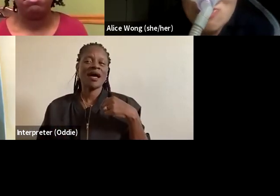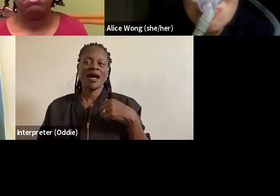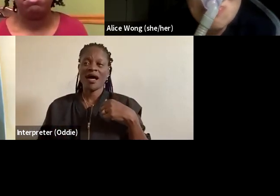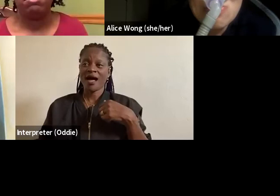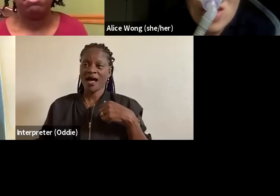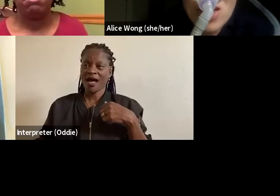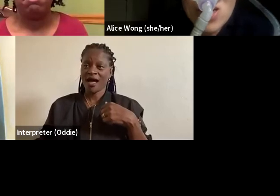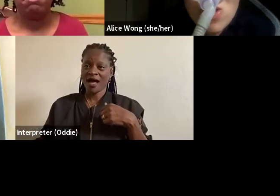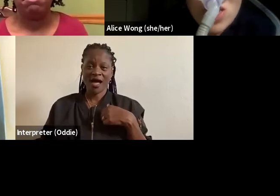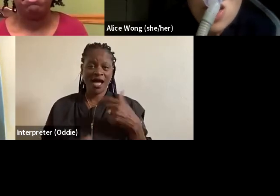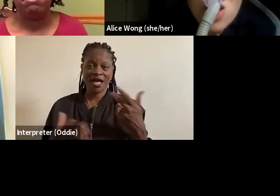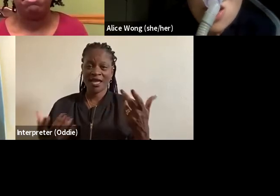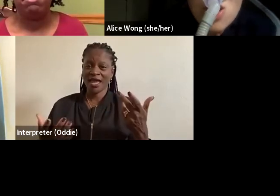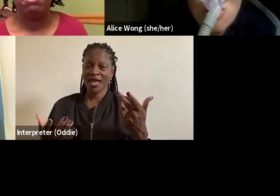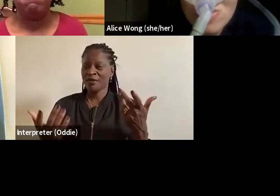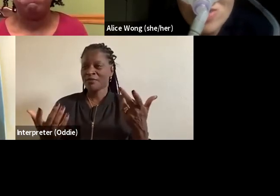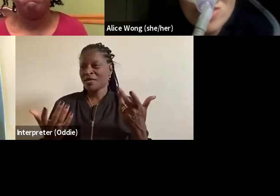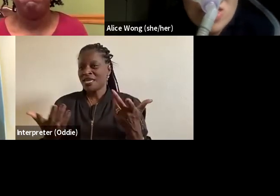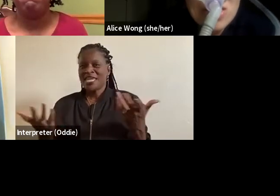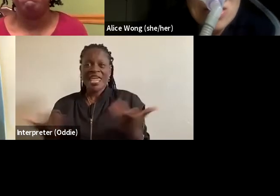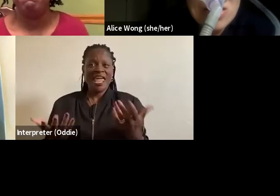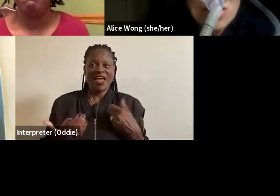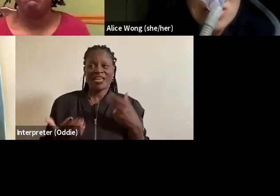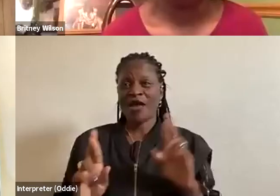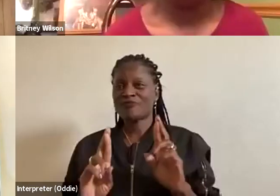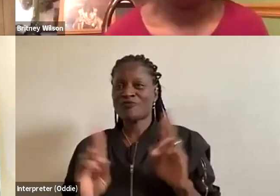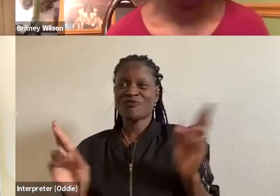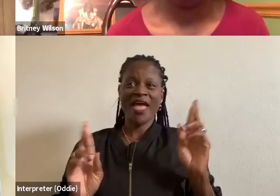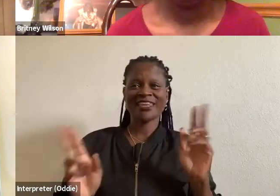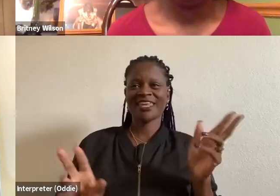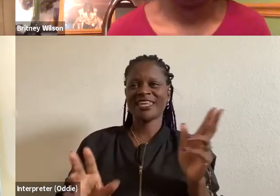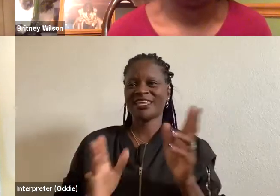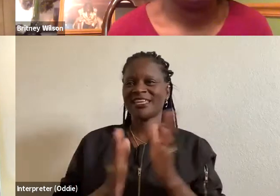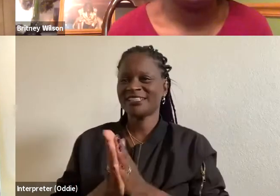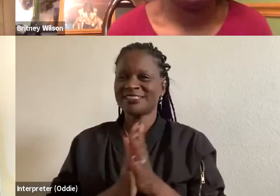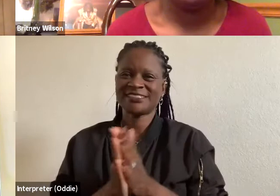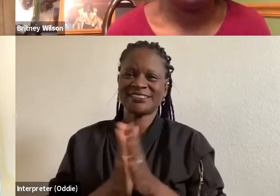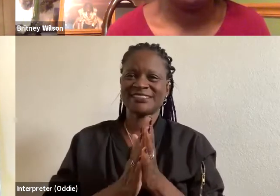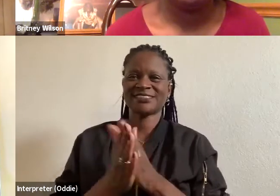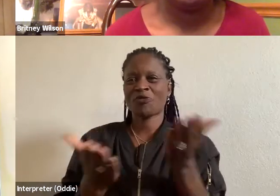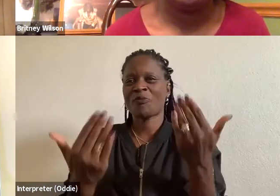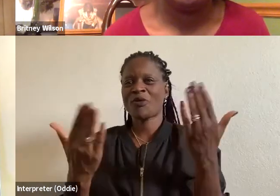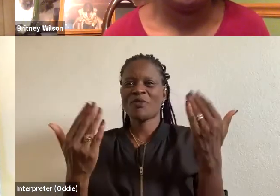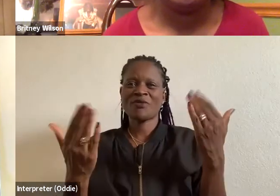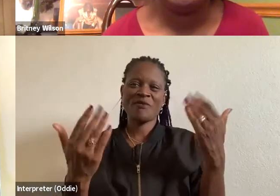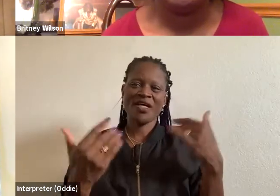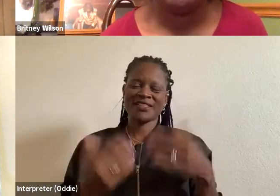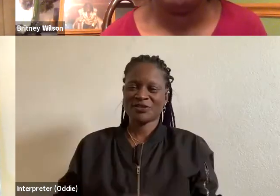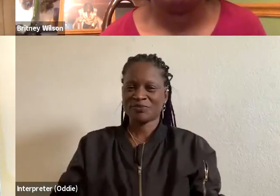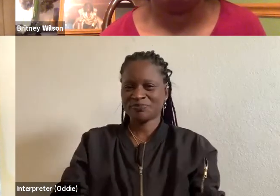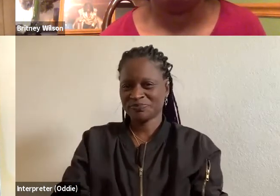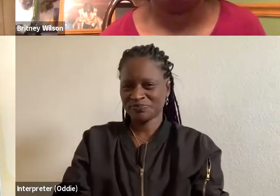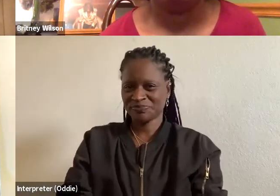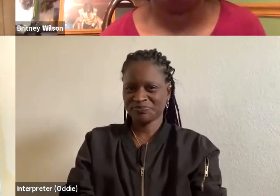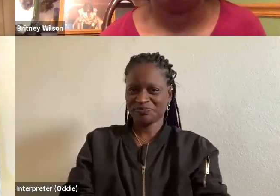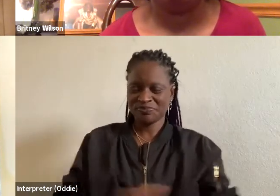out. And here we go. All right. Get this show on the road. Come on. These